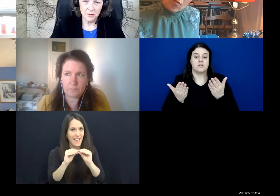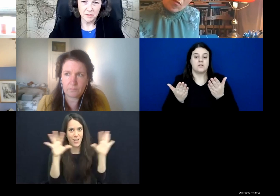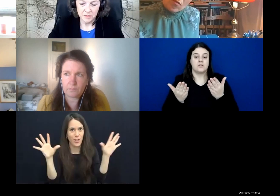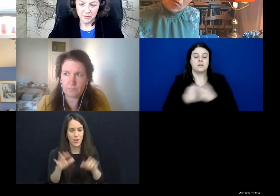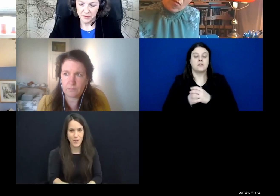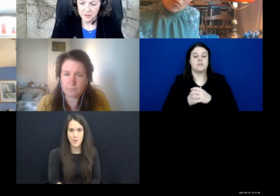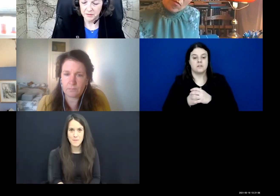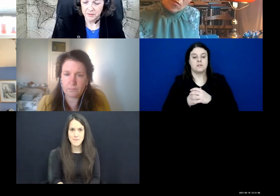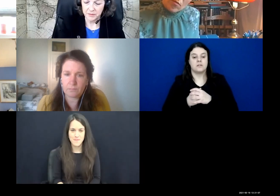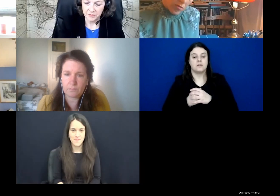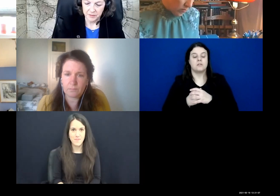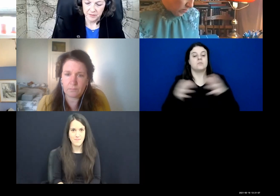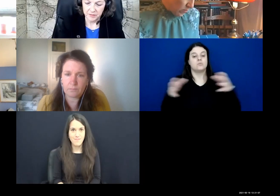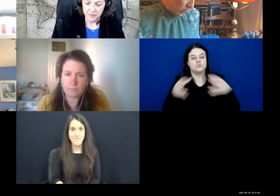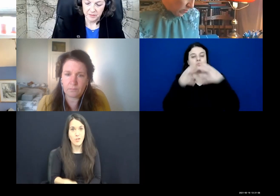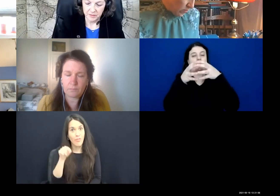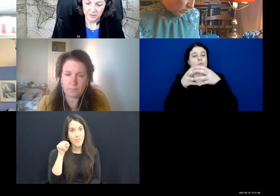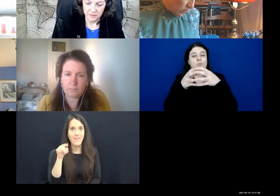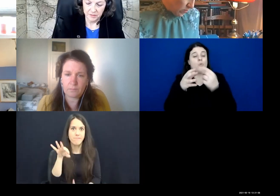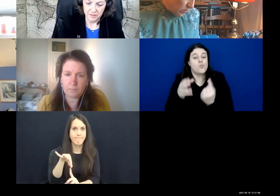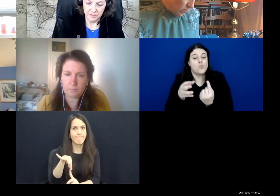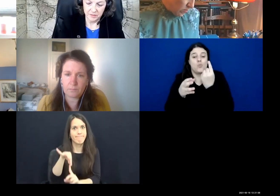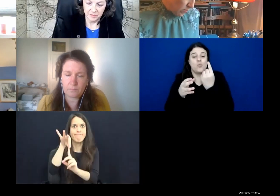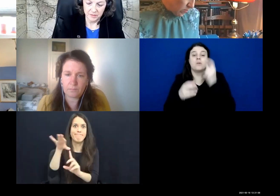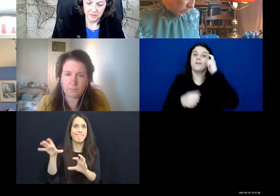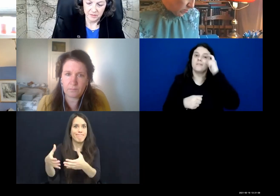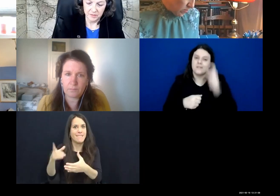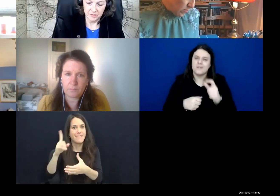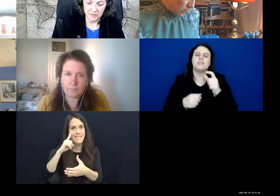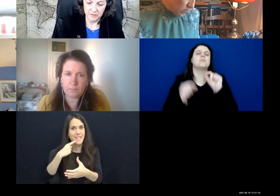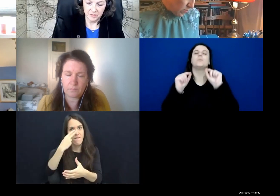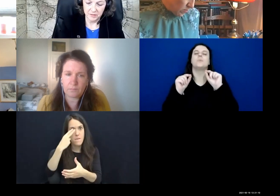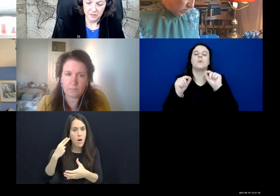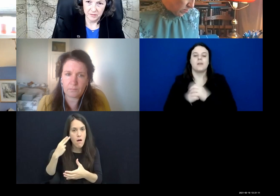particularly unique group, and it's an interesting group in terms of